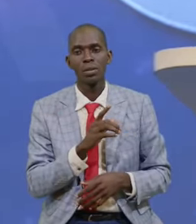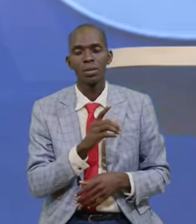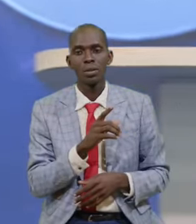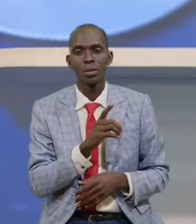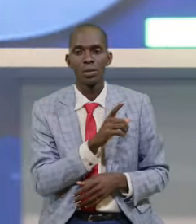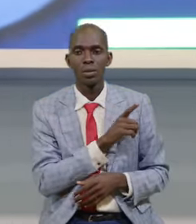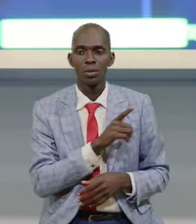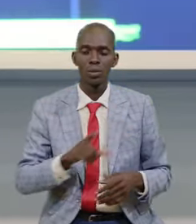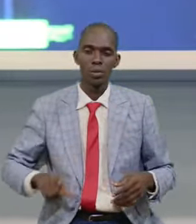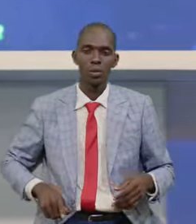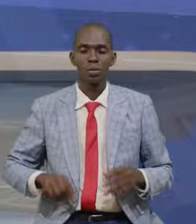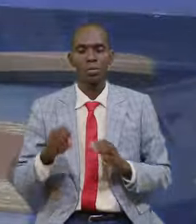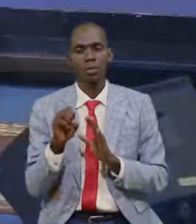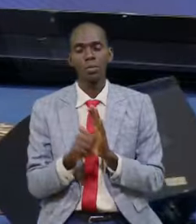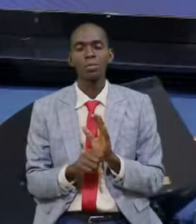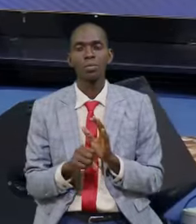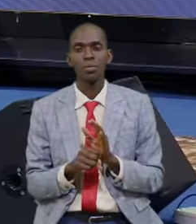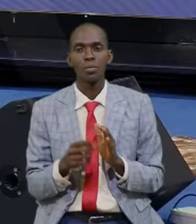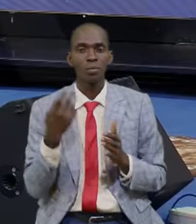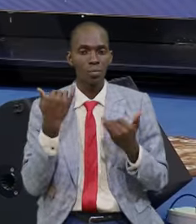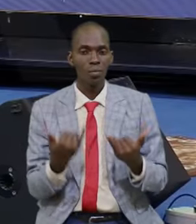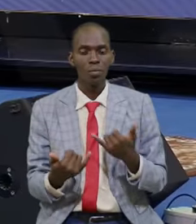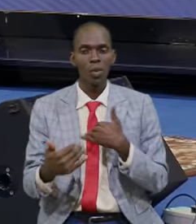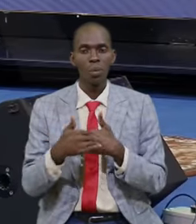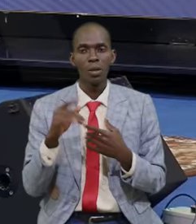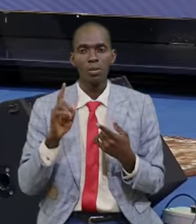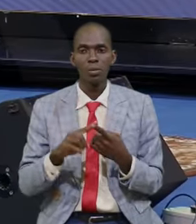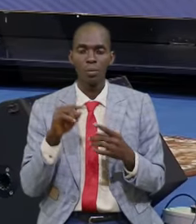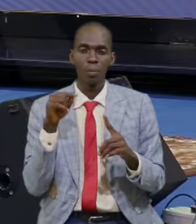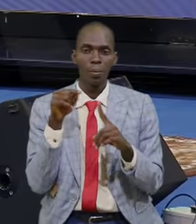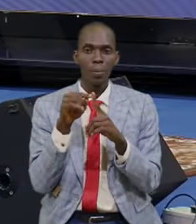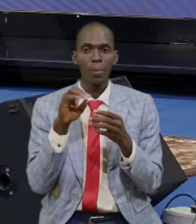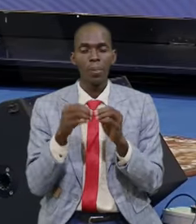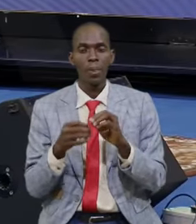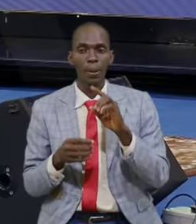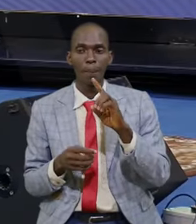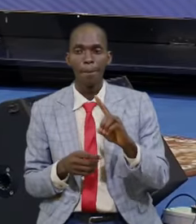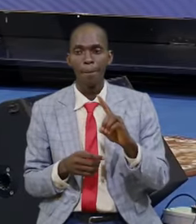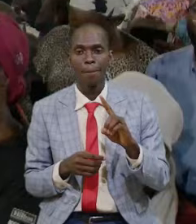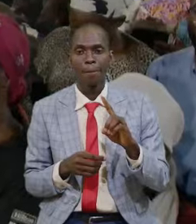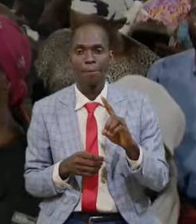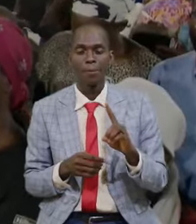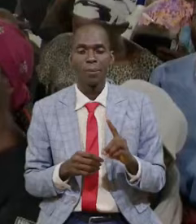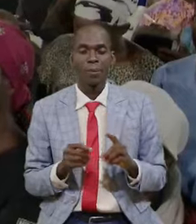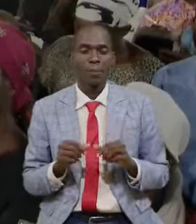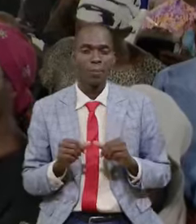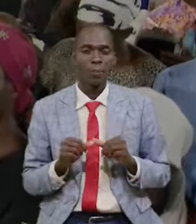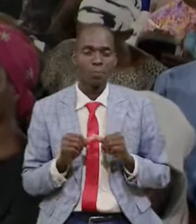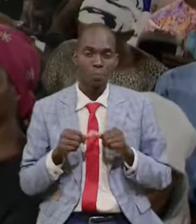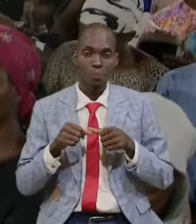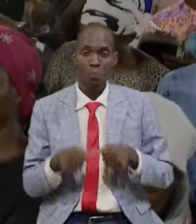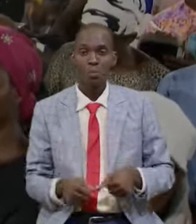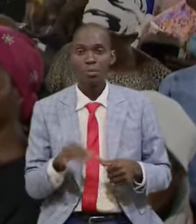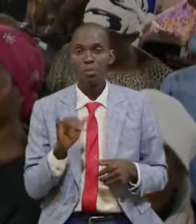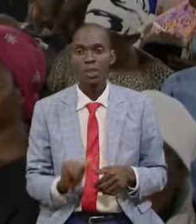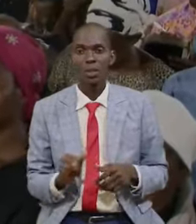divine lordship. We're coming to number one. Number one, we're looking at permanently loose from